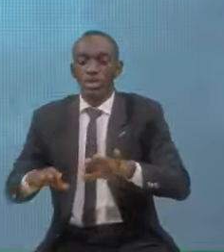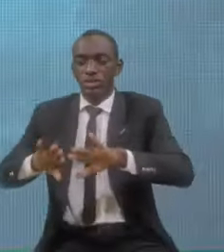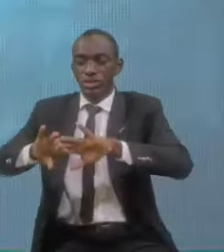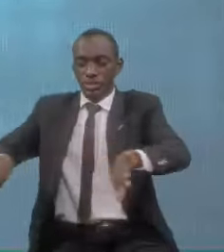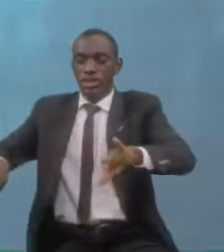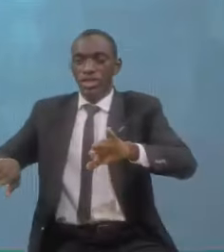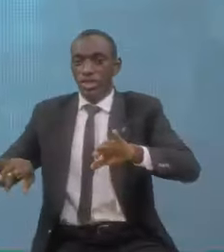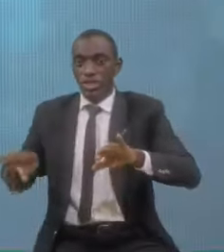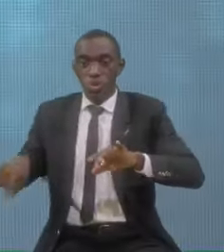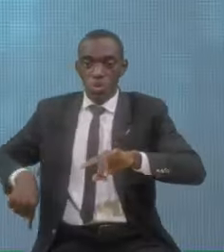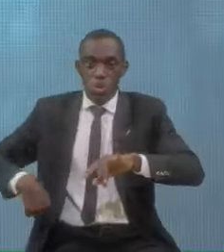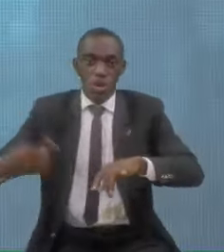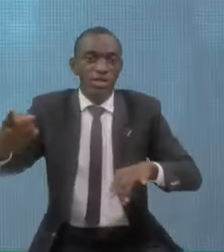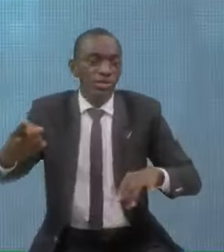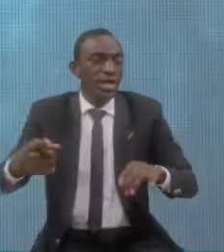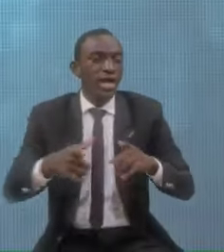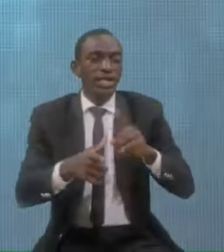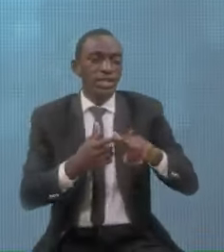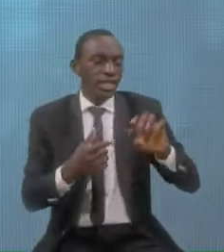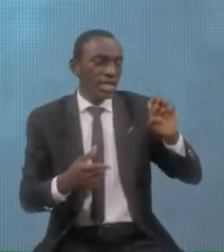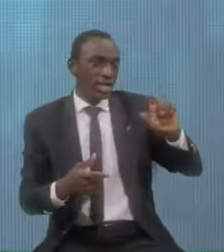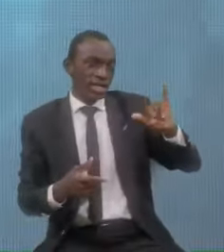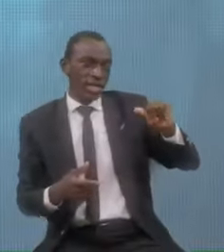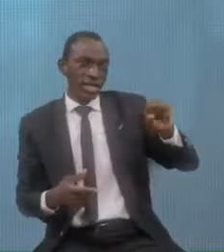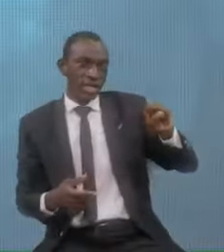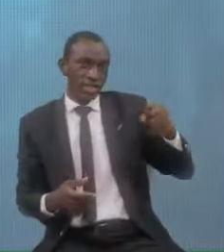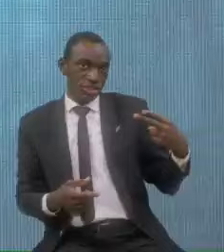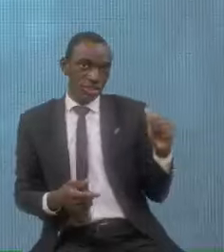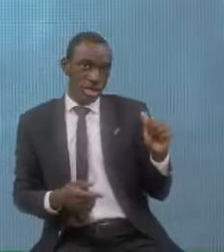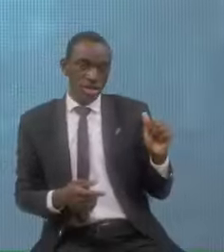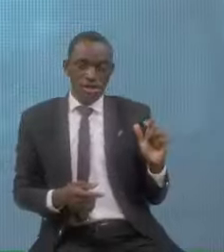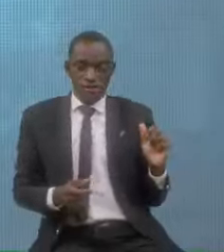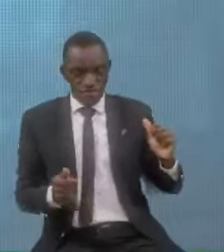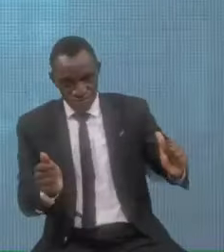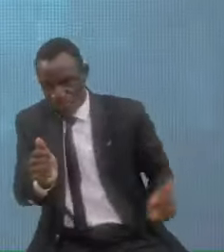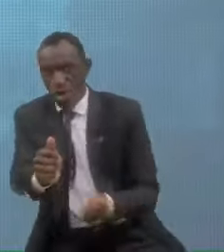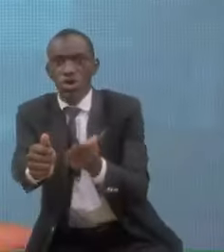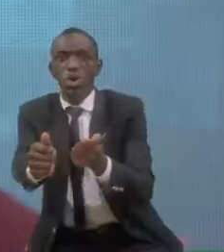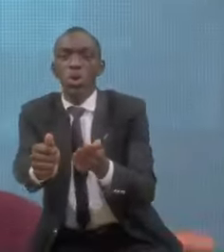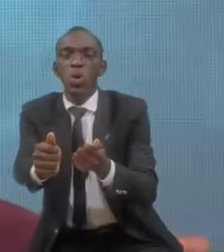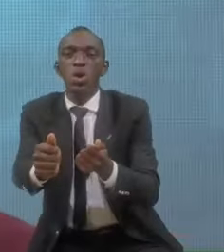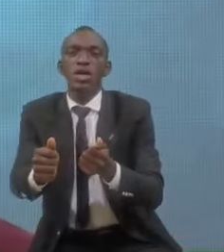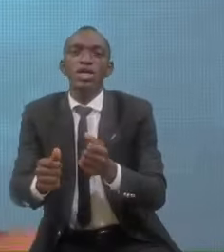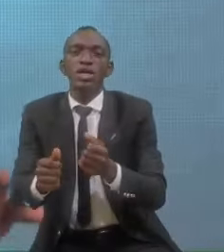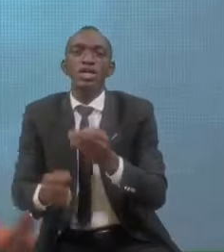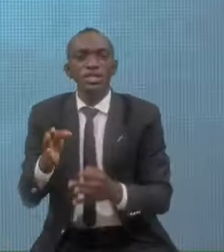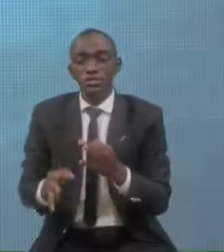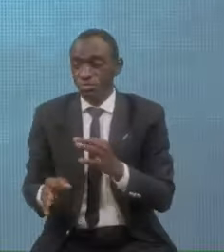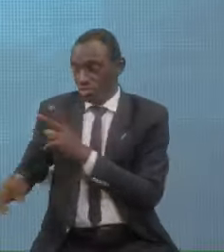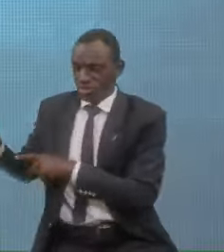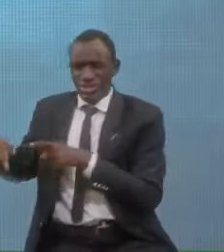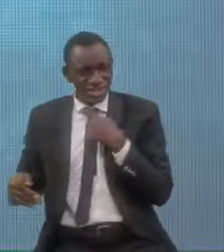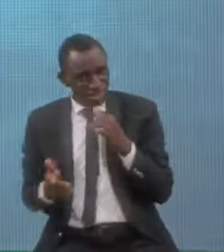went over Elisha. If you go with him now, when he's taken away, how are you going to come back? There's